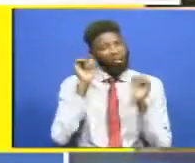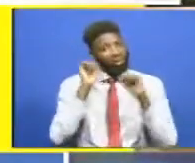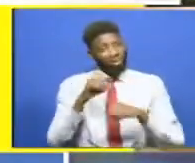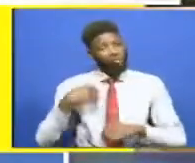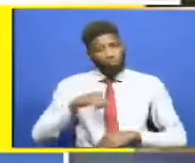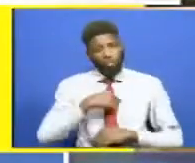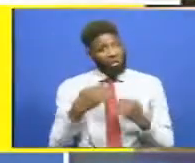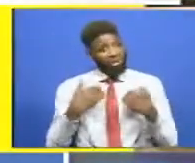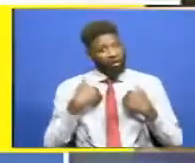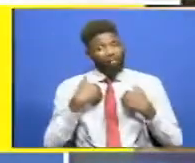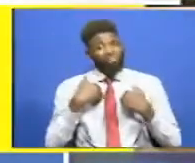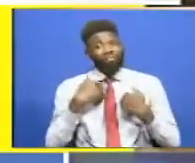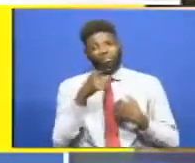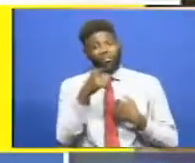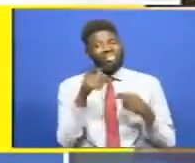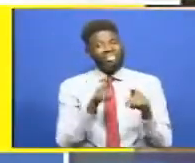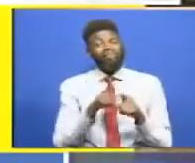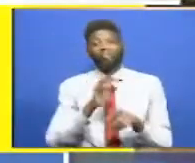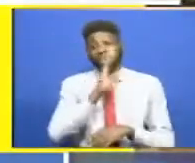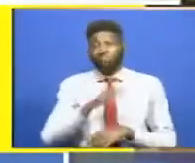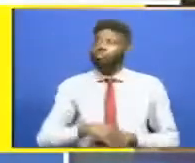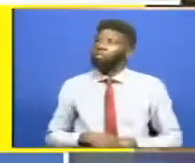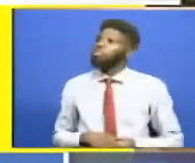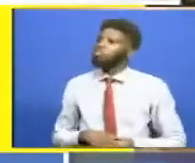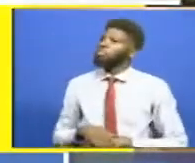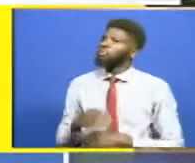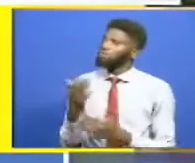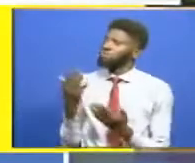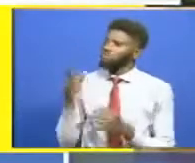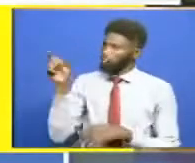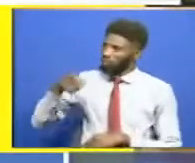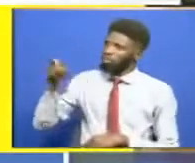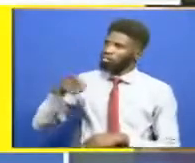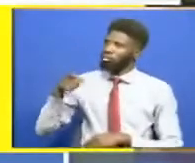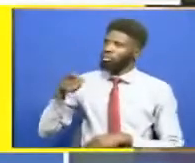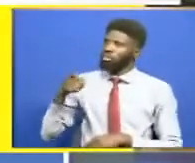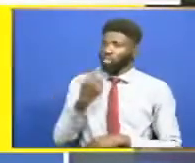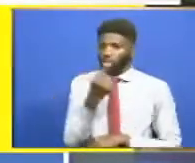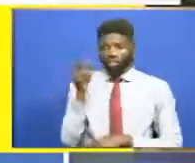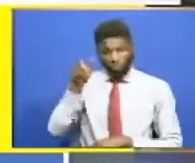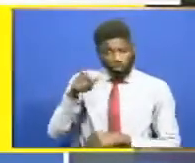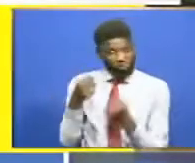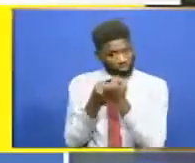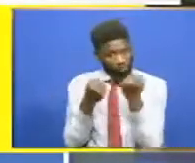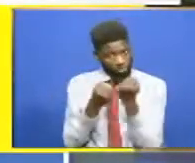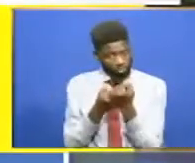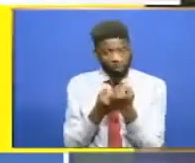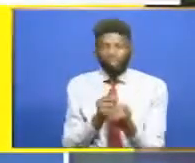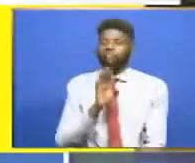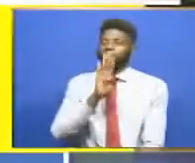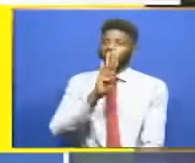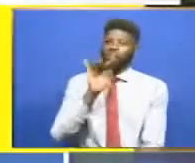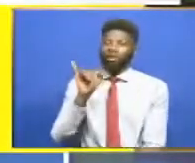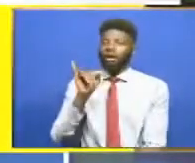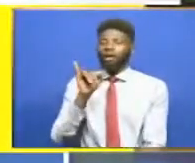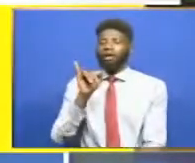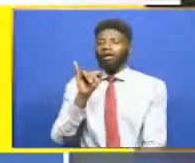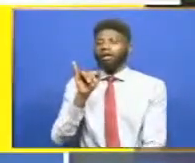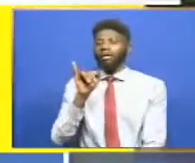time. There should be. I mean, everybody supports the Building Bridges Initiative.